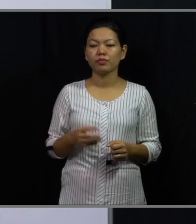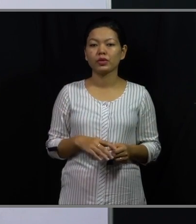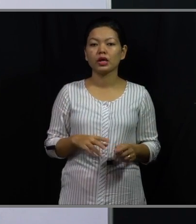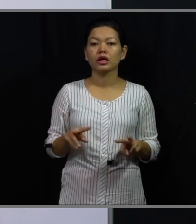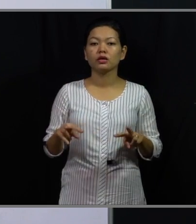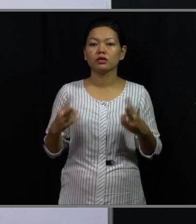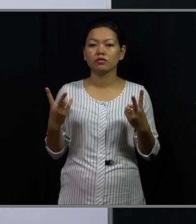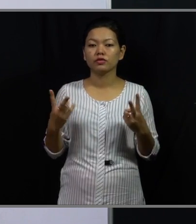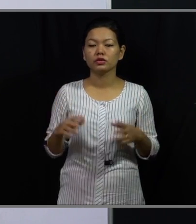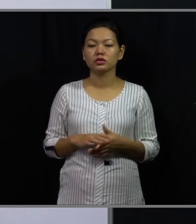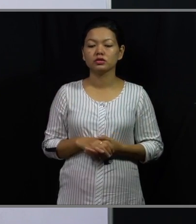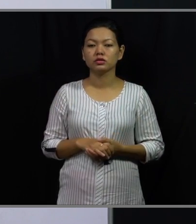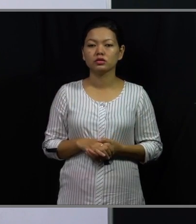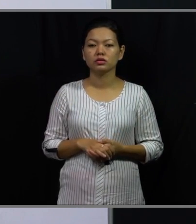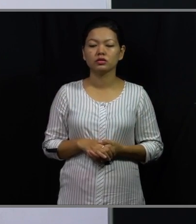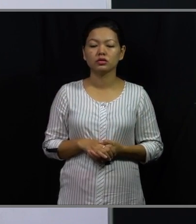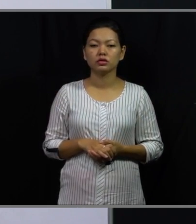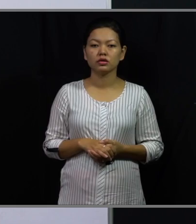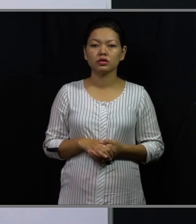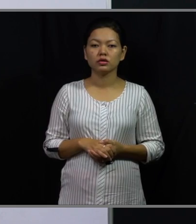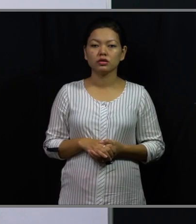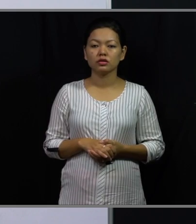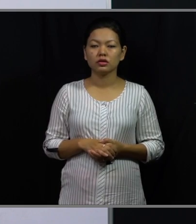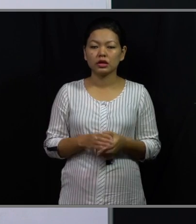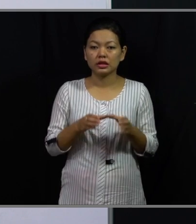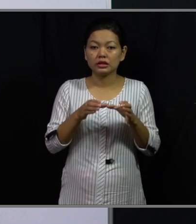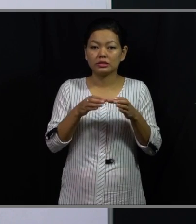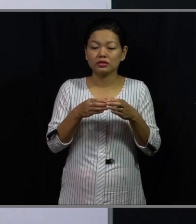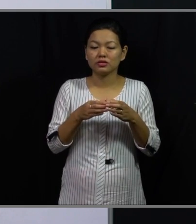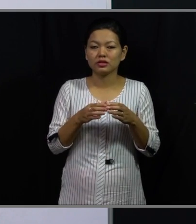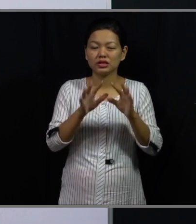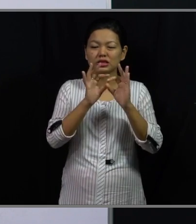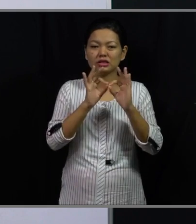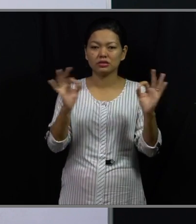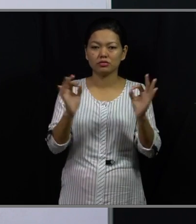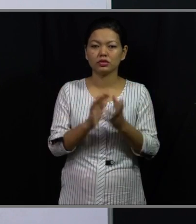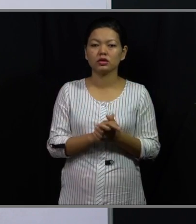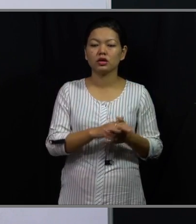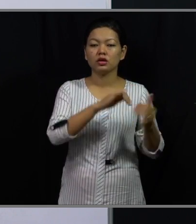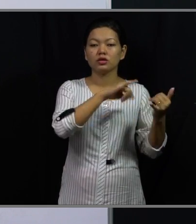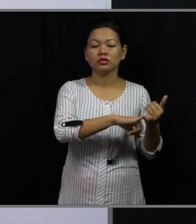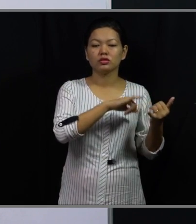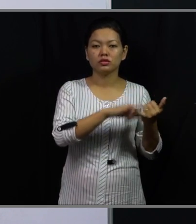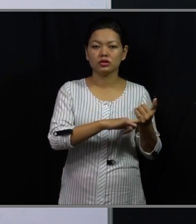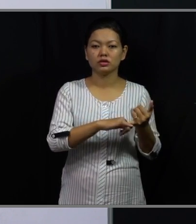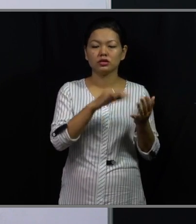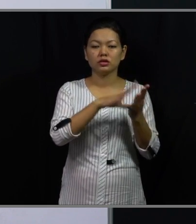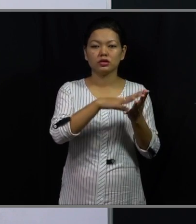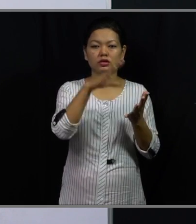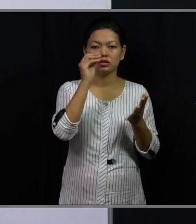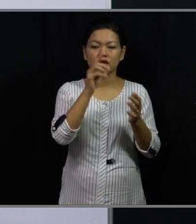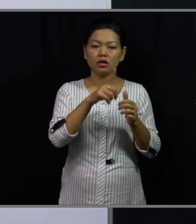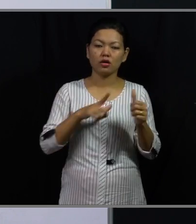of the difference. So, in a nutshell, we can say that sociology deals with all aspects of the